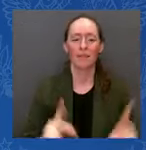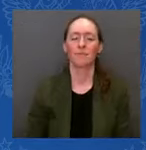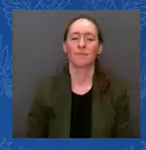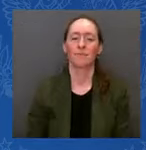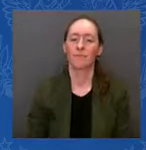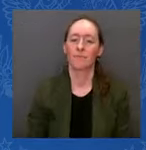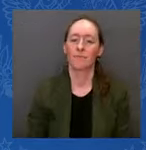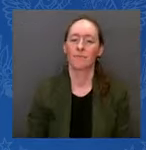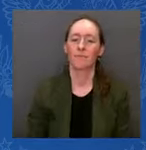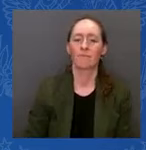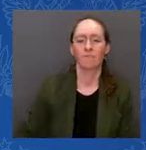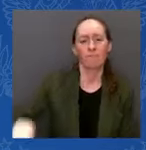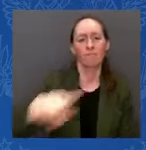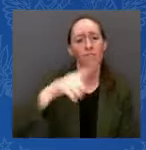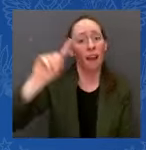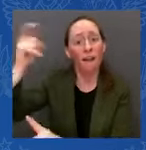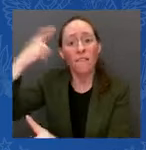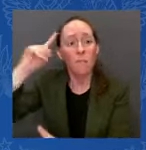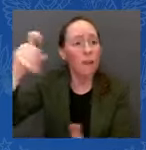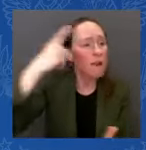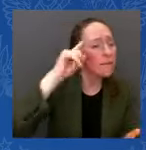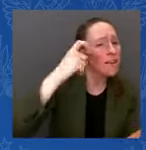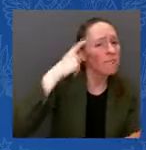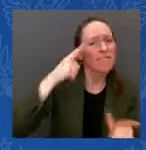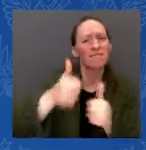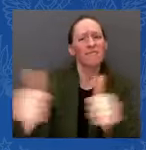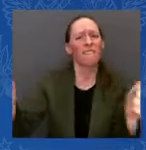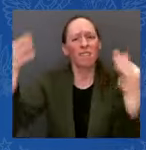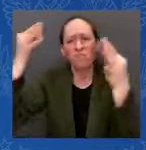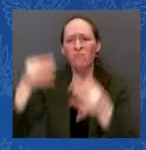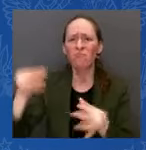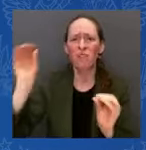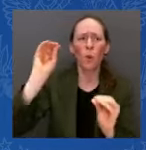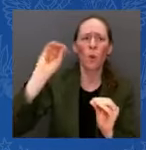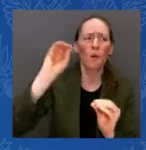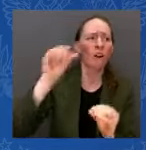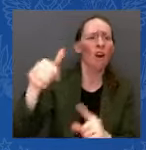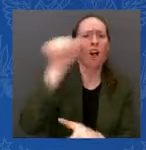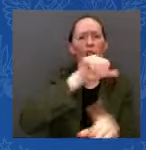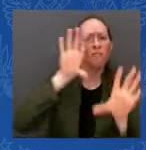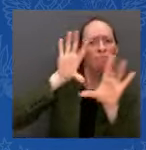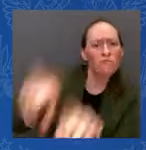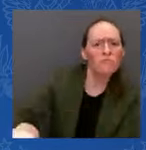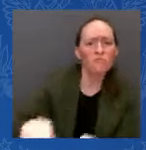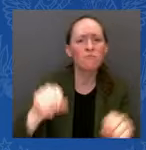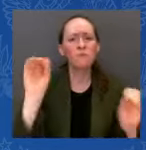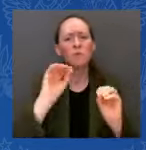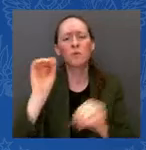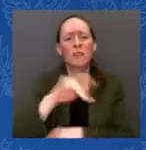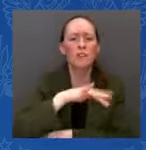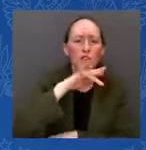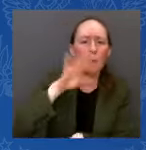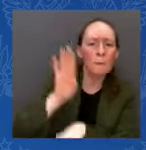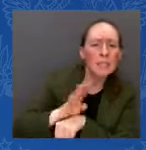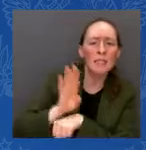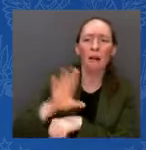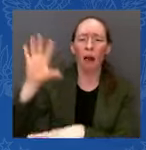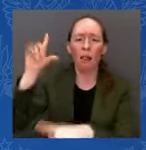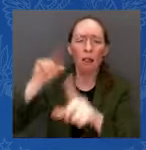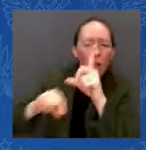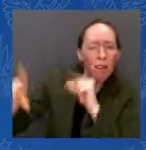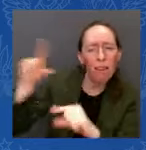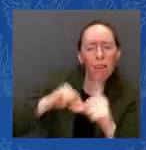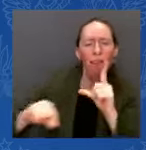coercion. Our historic AUKUS partnership speaks to our collective and ongoing determination